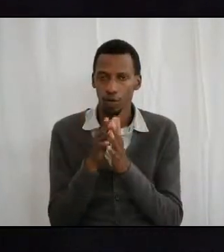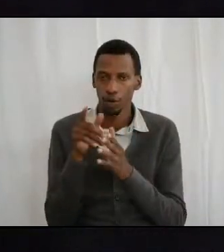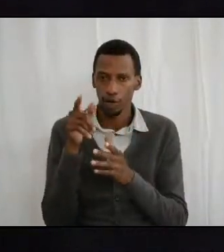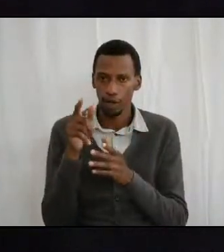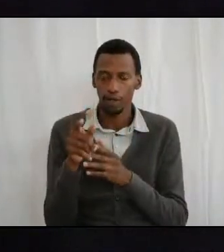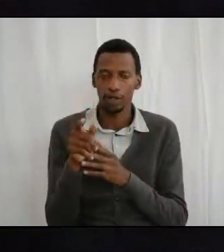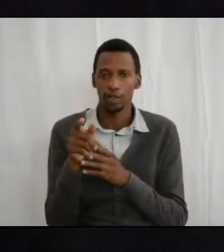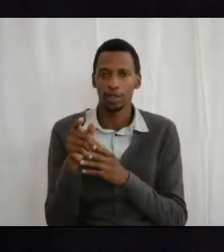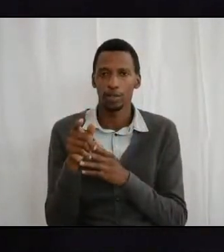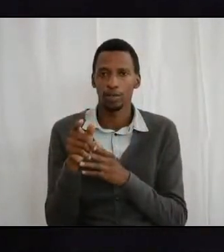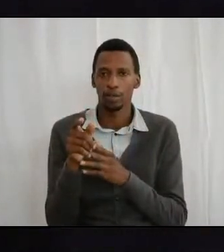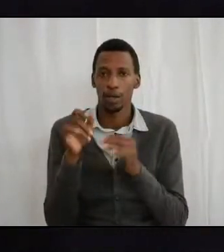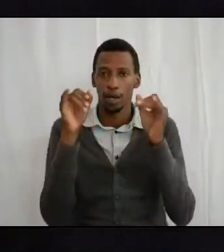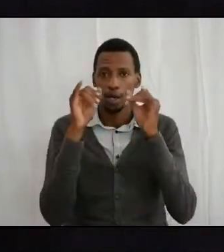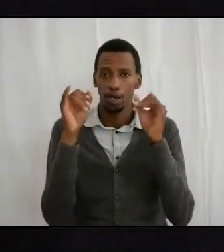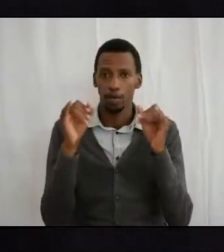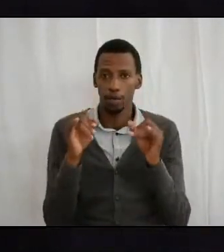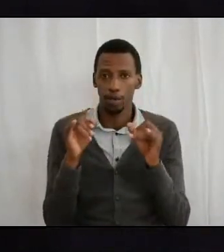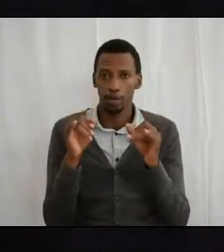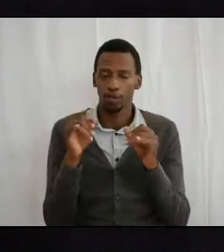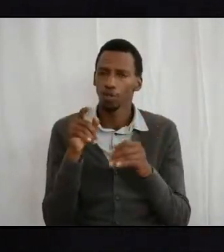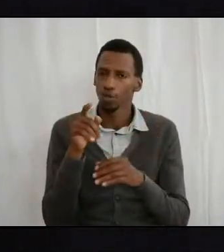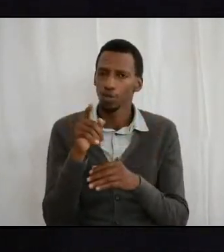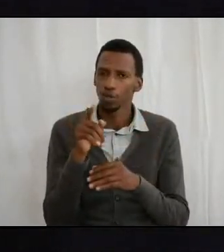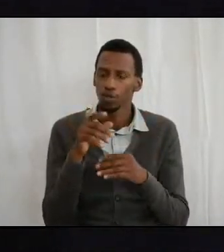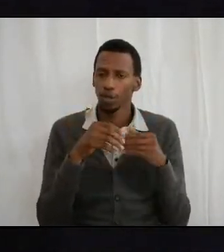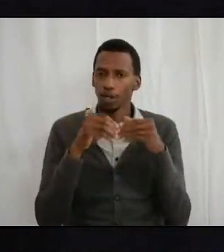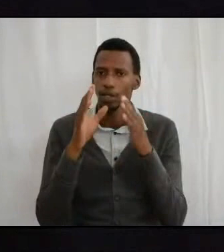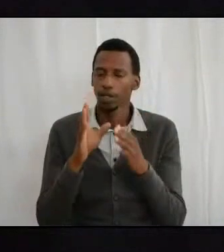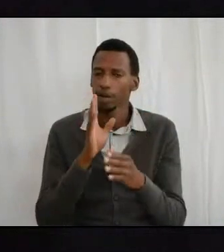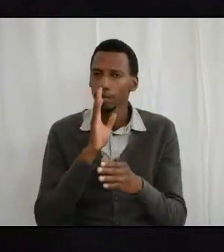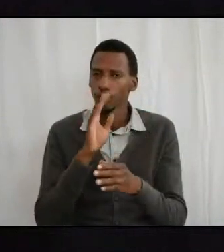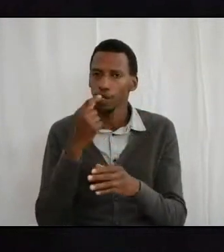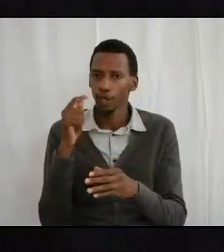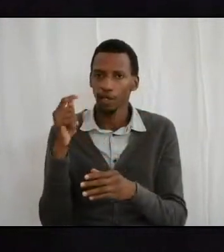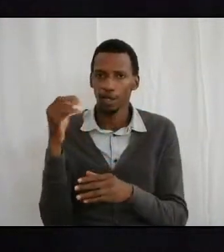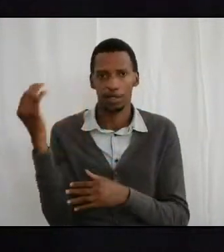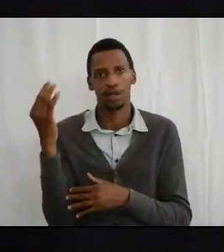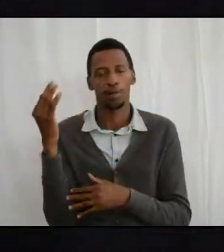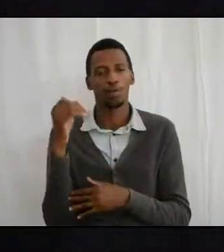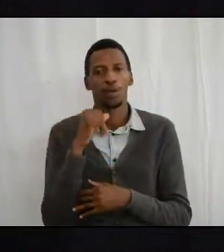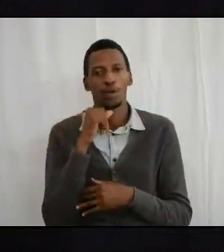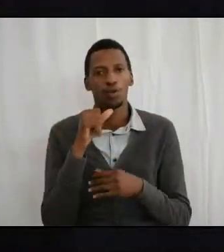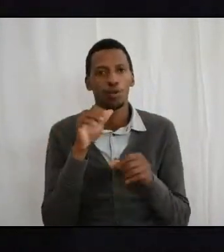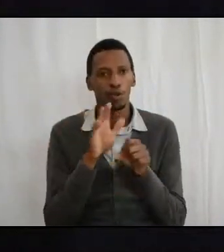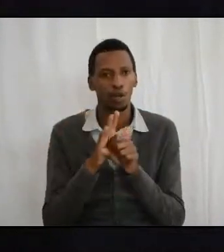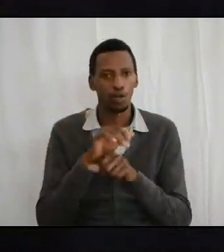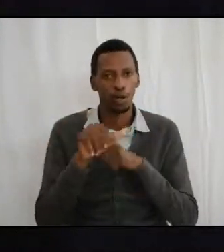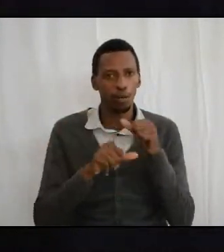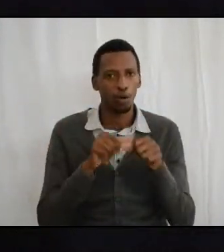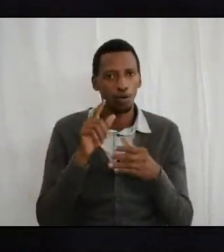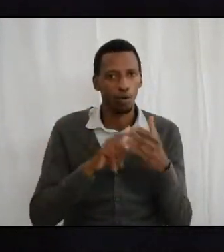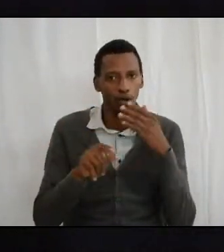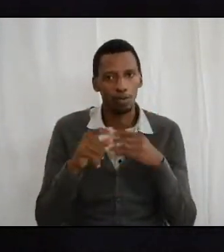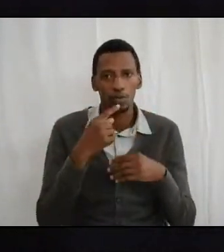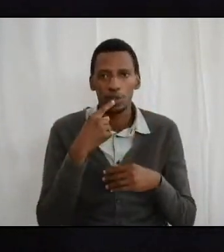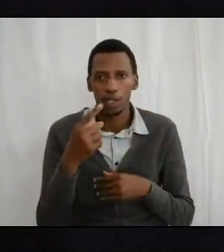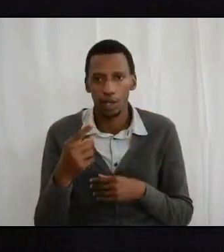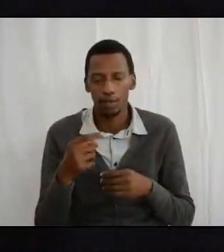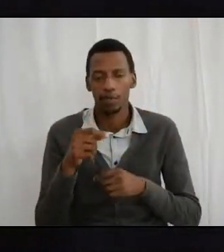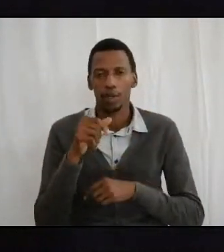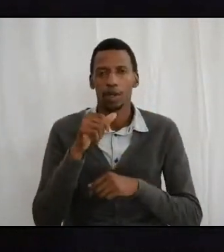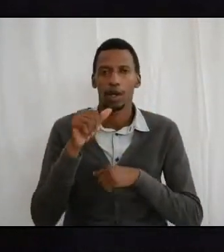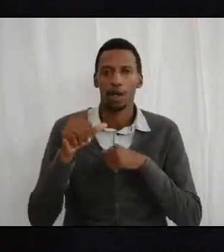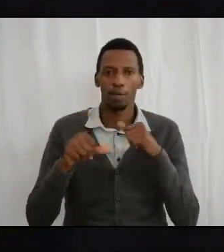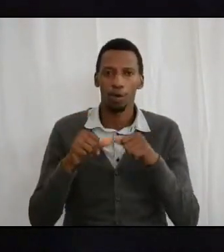be the sermon. It is not so much what you say. It is what you do. And it